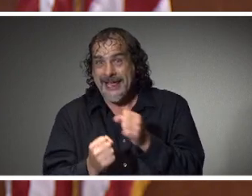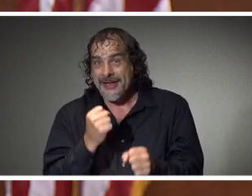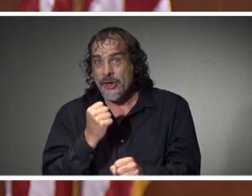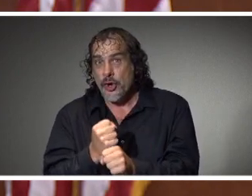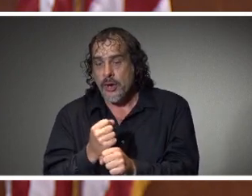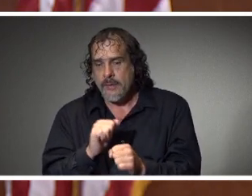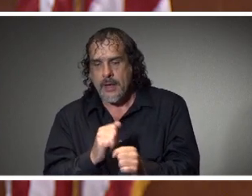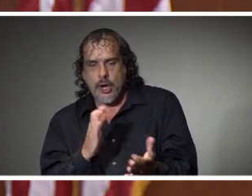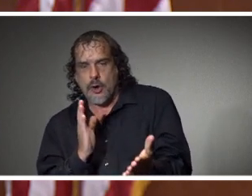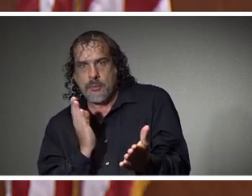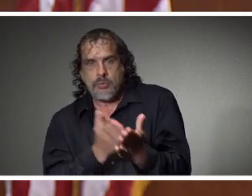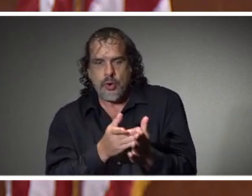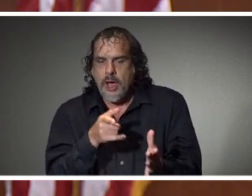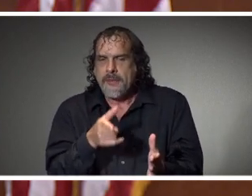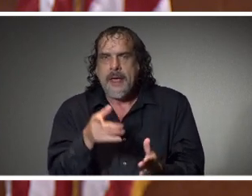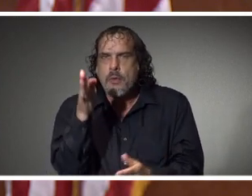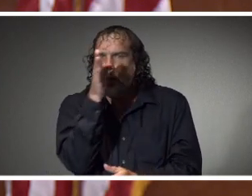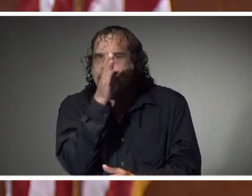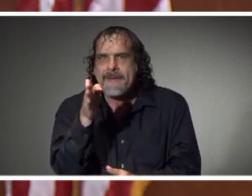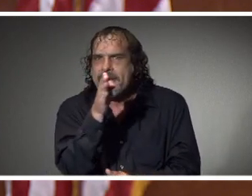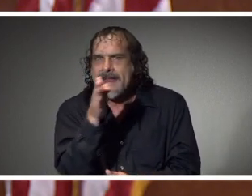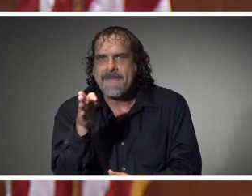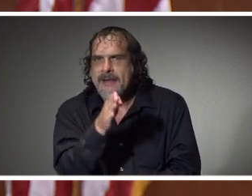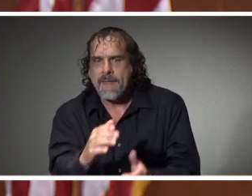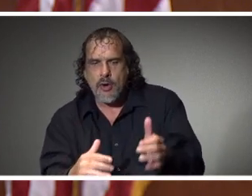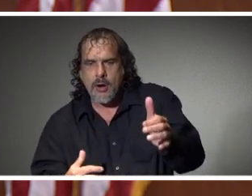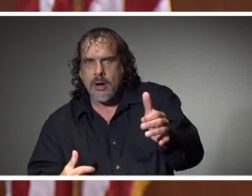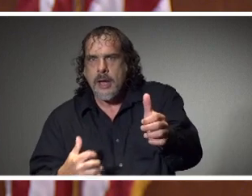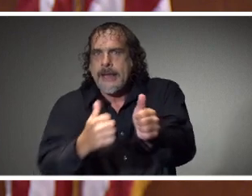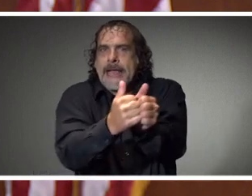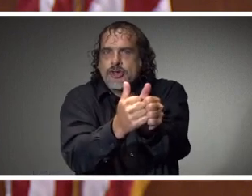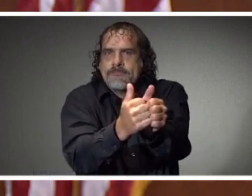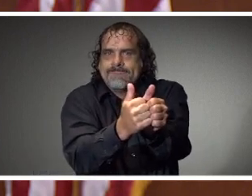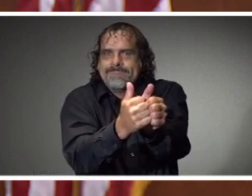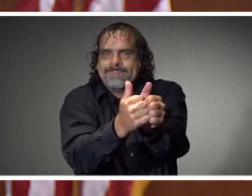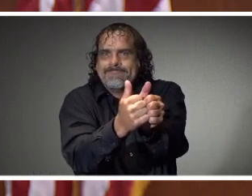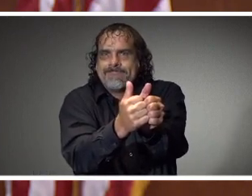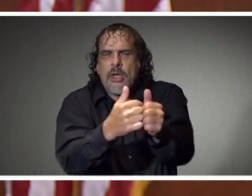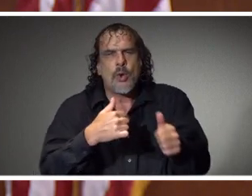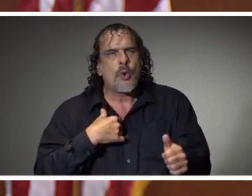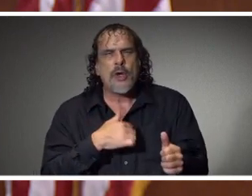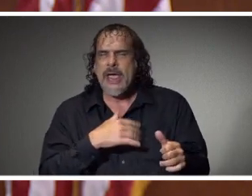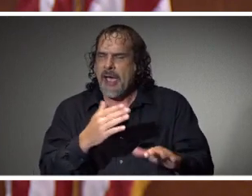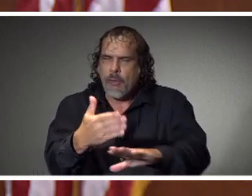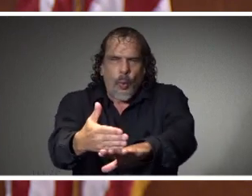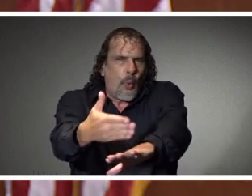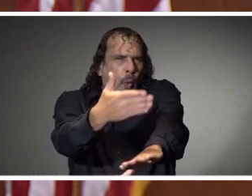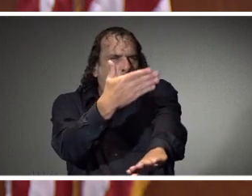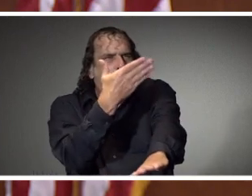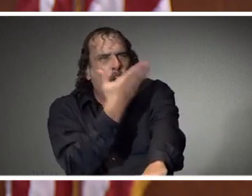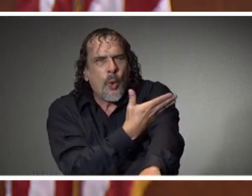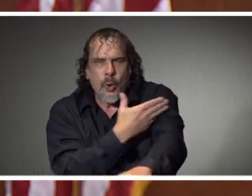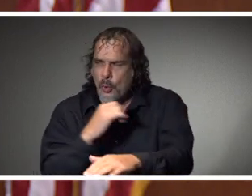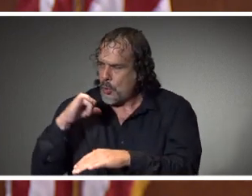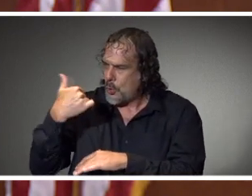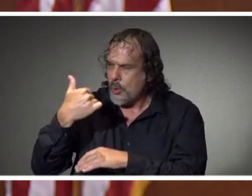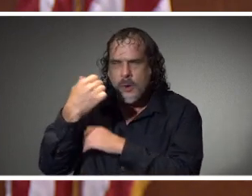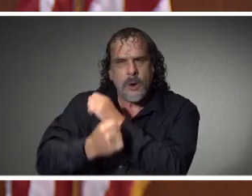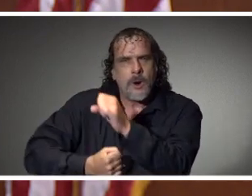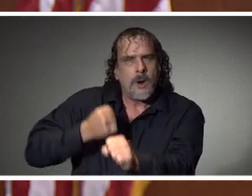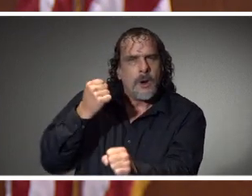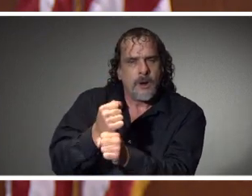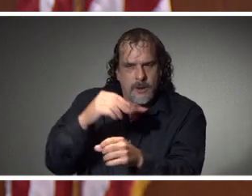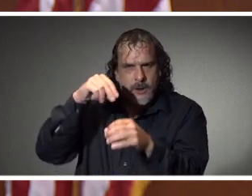it proves that they will never, ever be able to catch up. We had made tremendous progress over the last 10 years